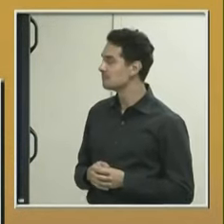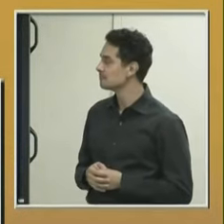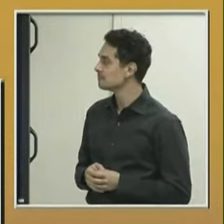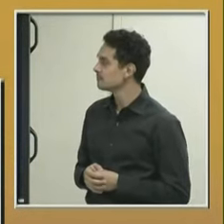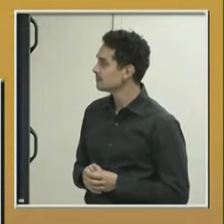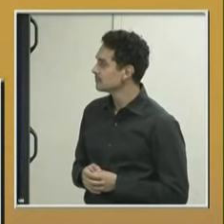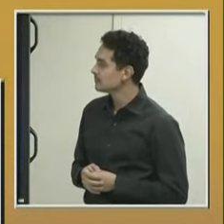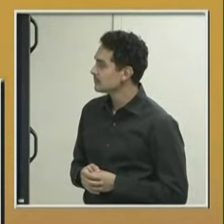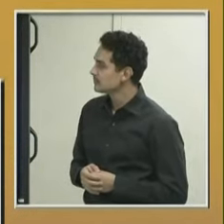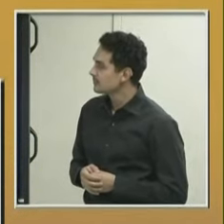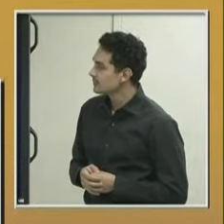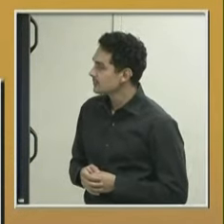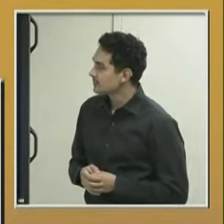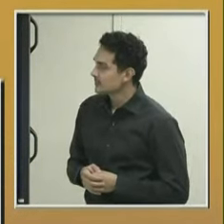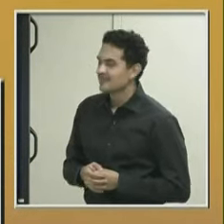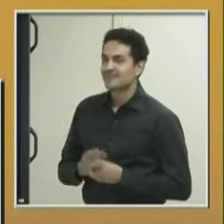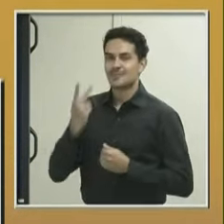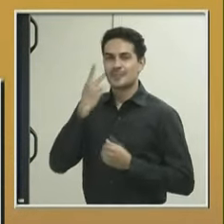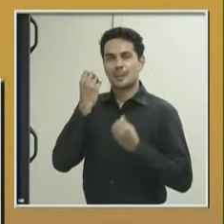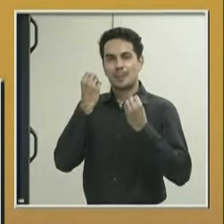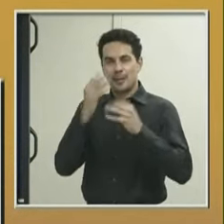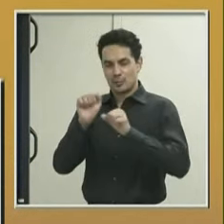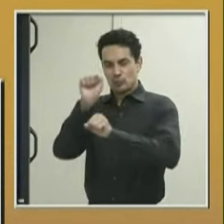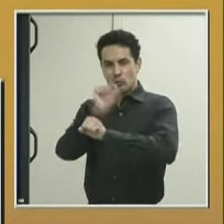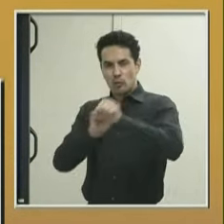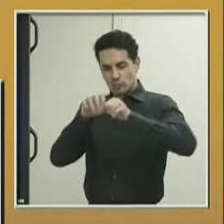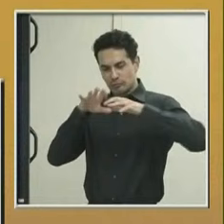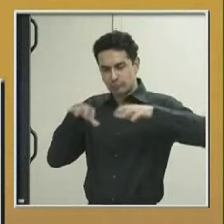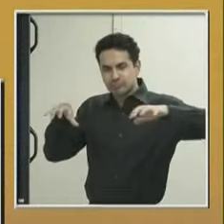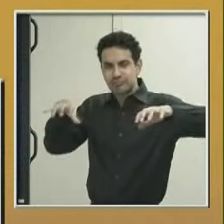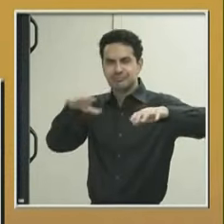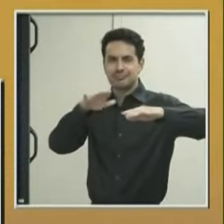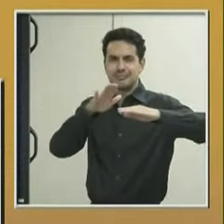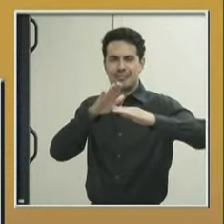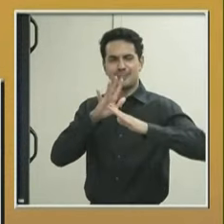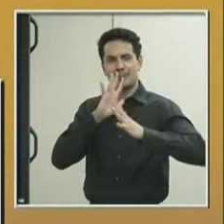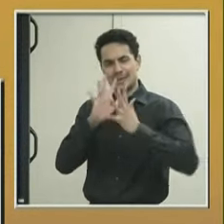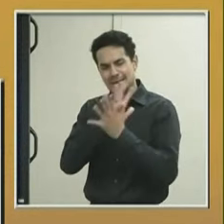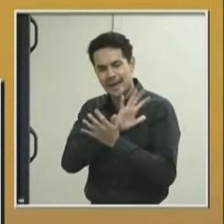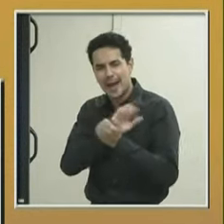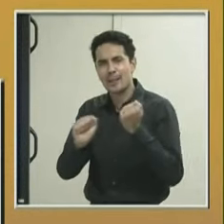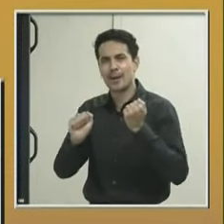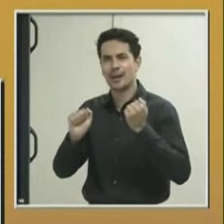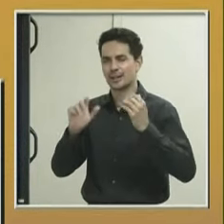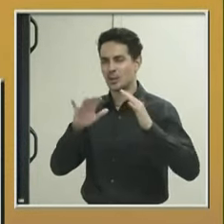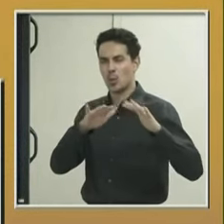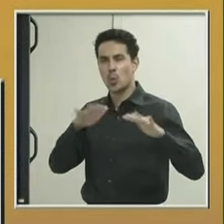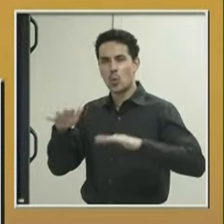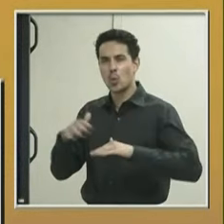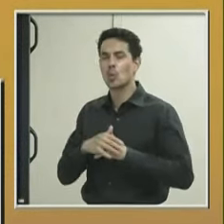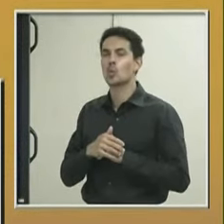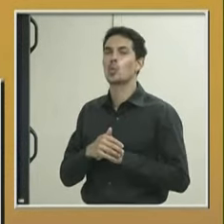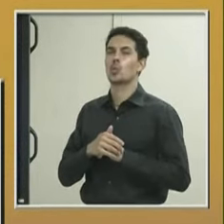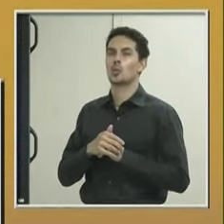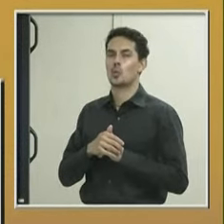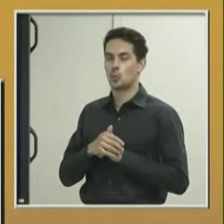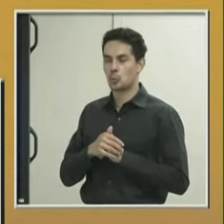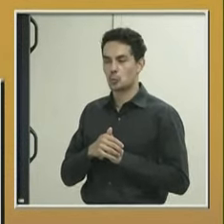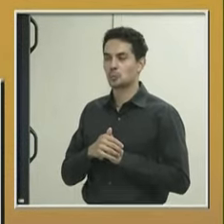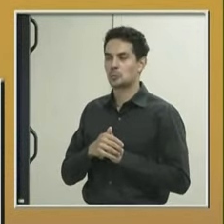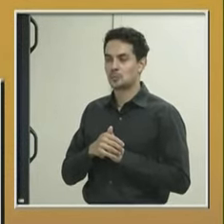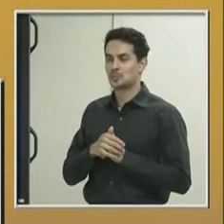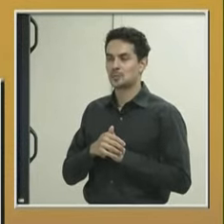As the infrastructure was damaged, as the buildings were damaged, and now the fire